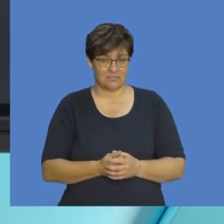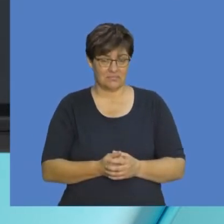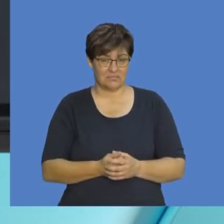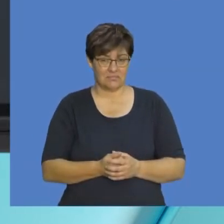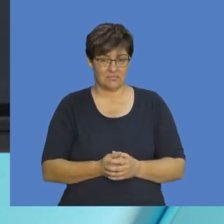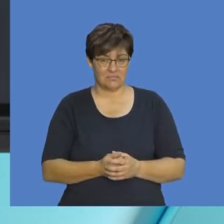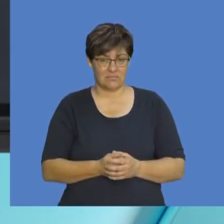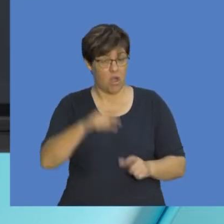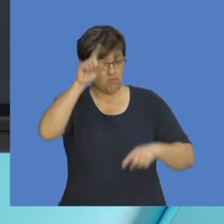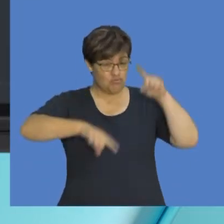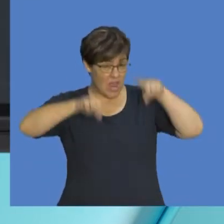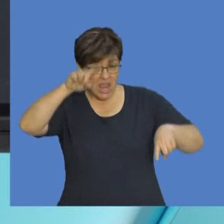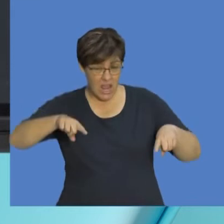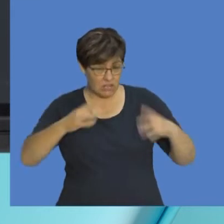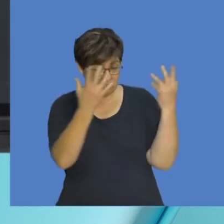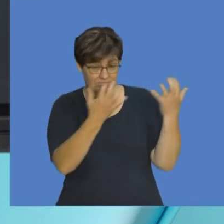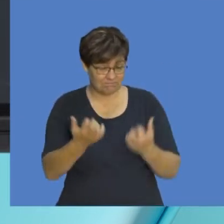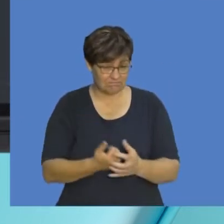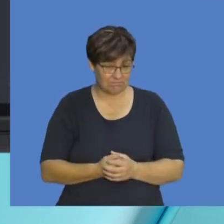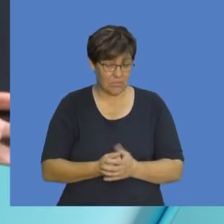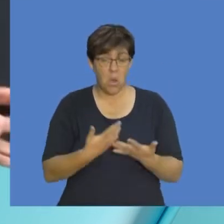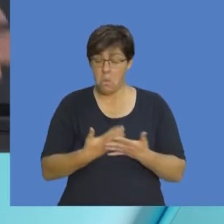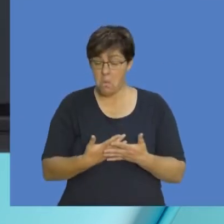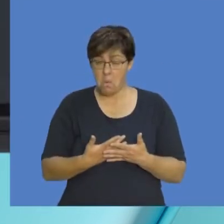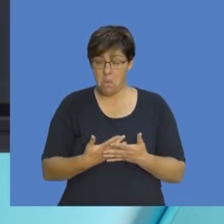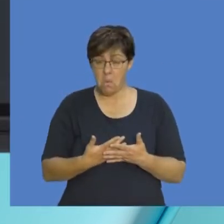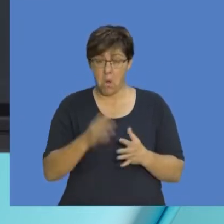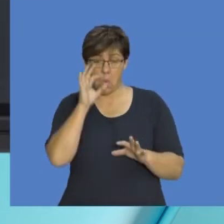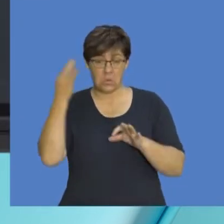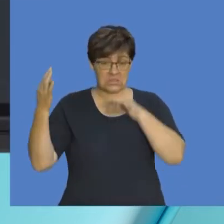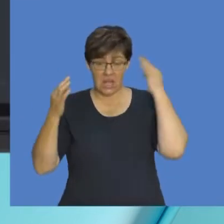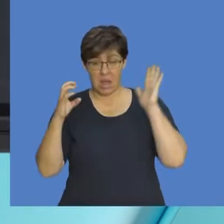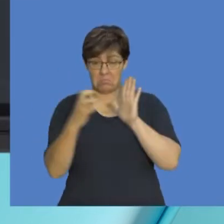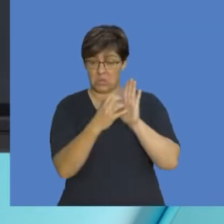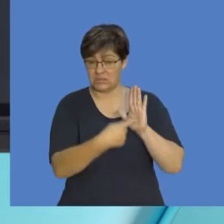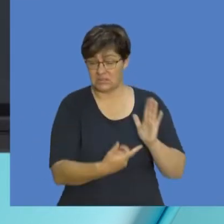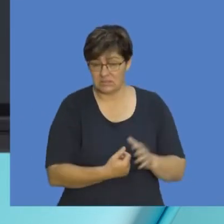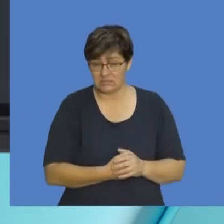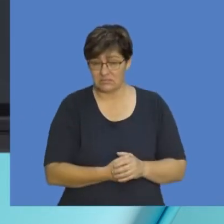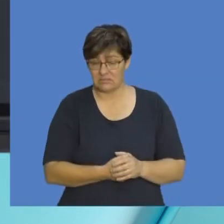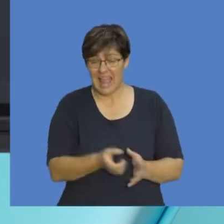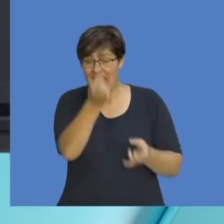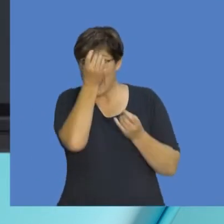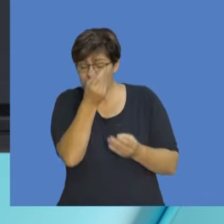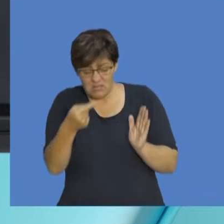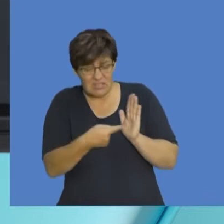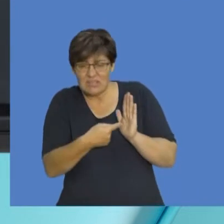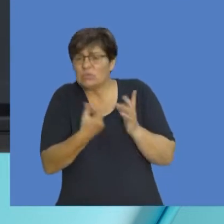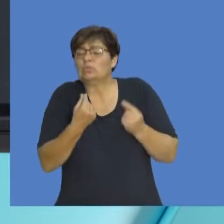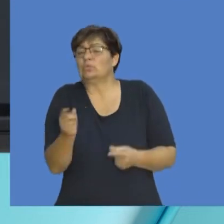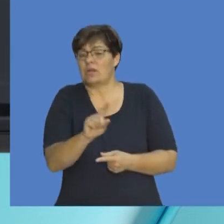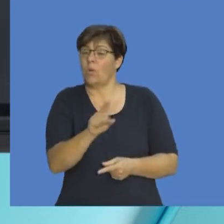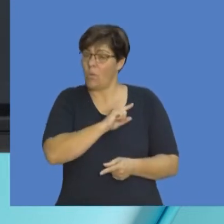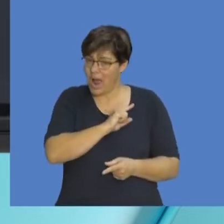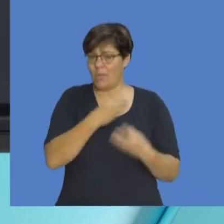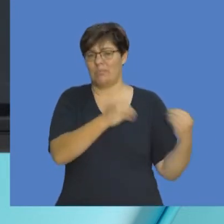Do you calculate the range? Do you do whisker plots? What do you do with the data? That's the most important thing. We're doing